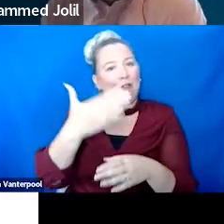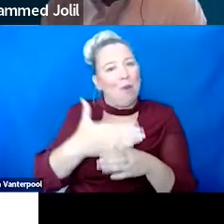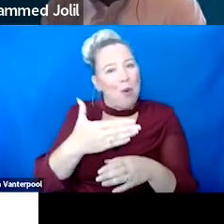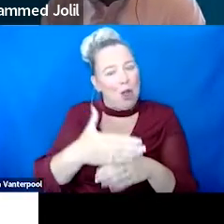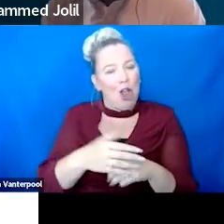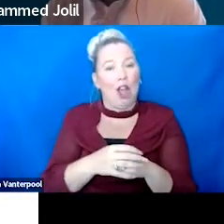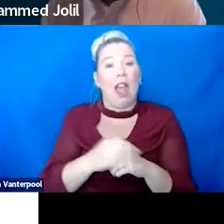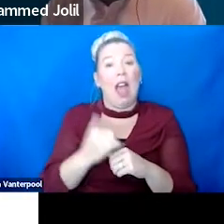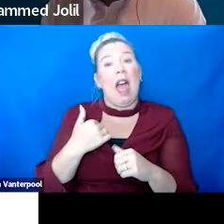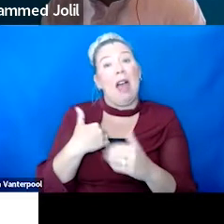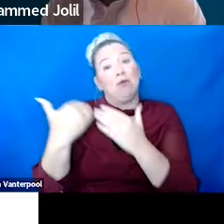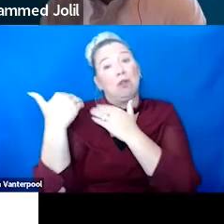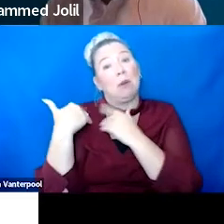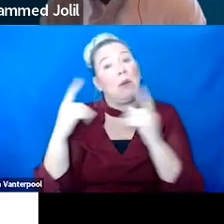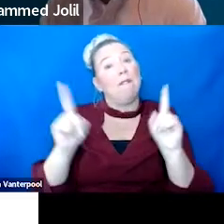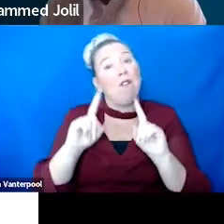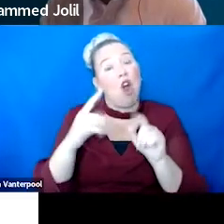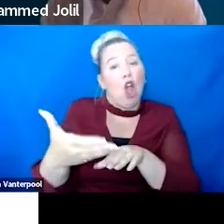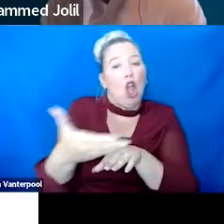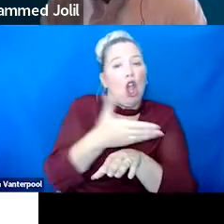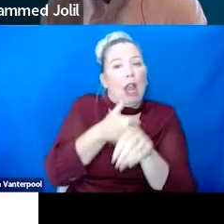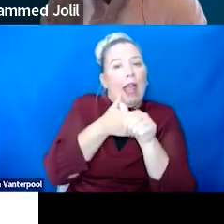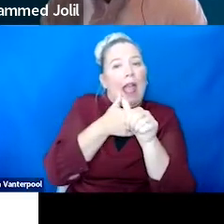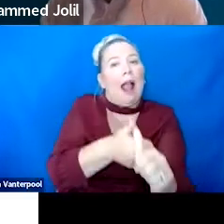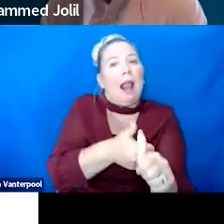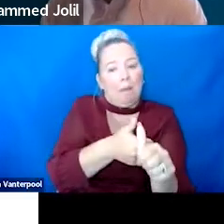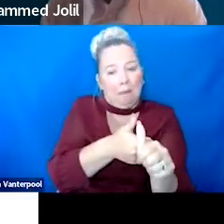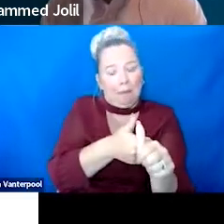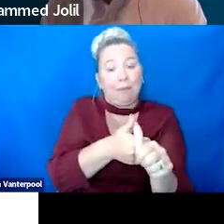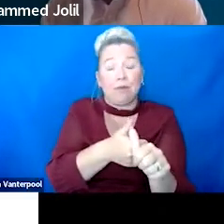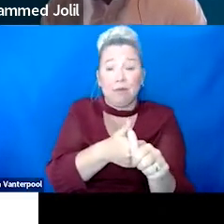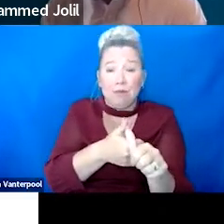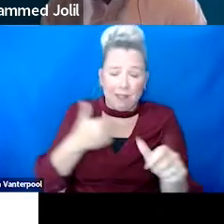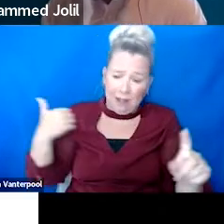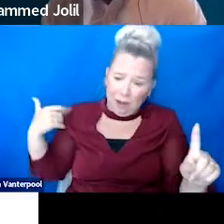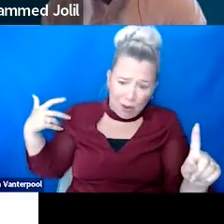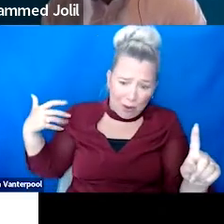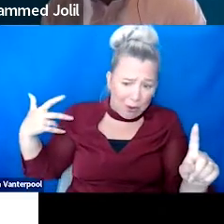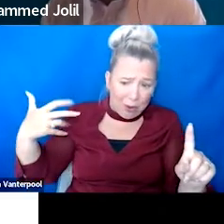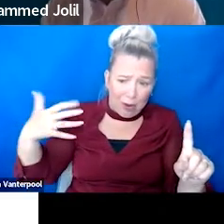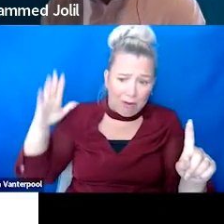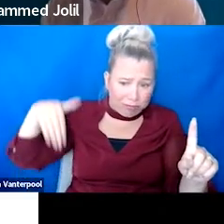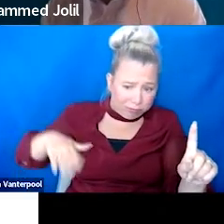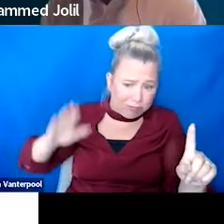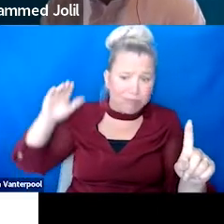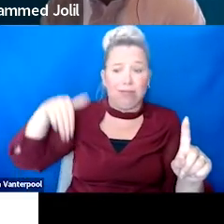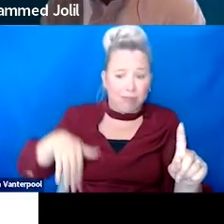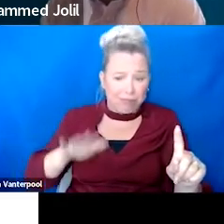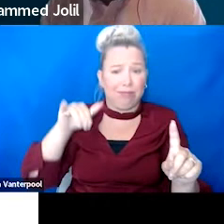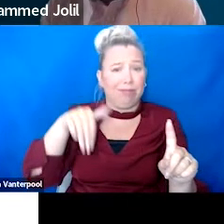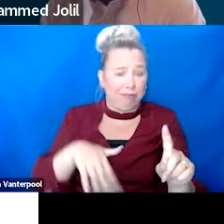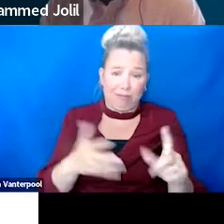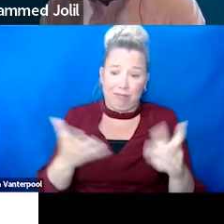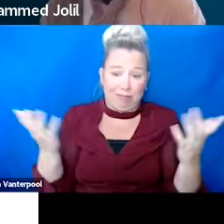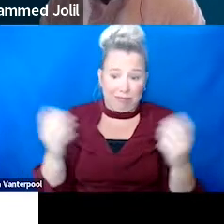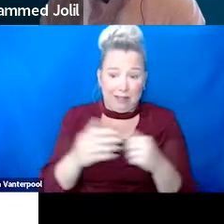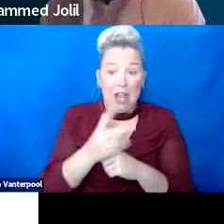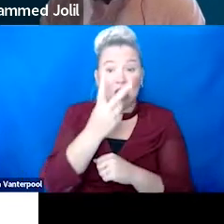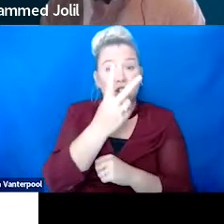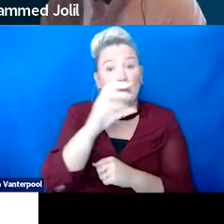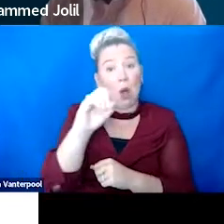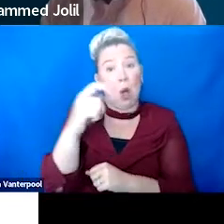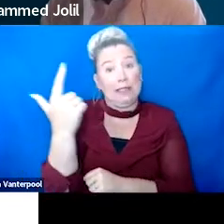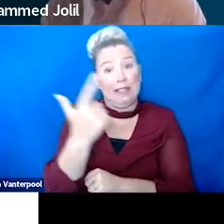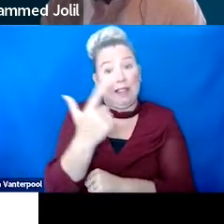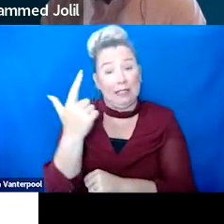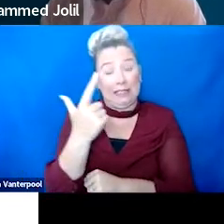for early help, and we've really been on a journey in Tower Hamlets. In 2017, we had a really